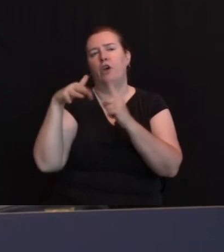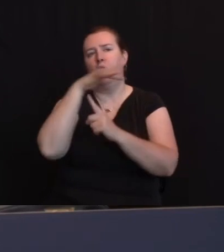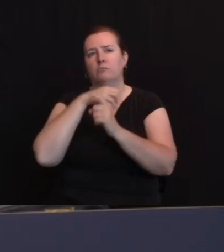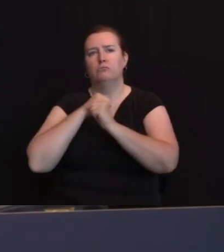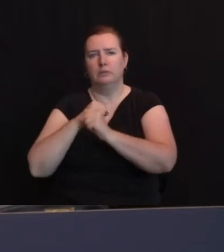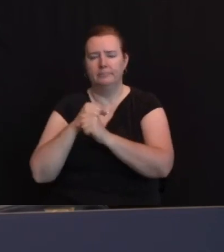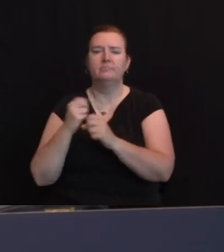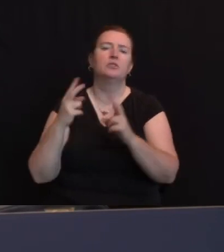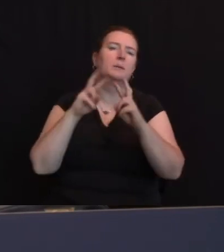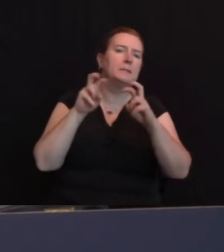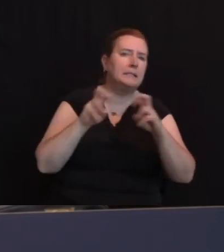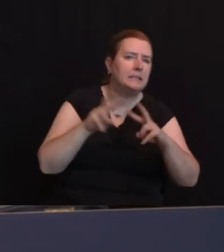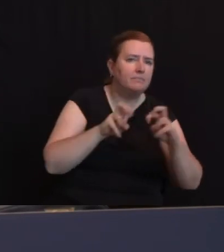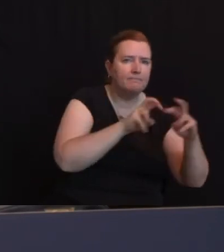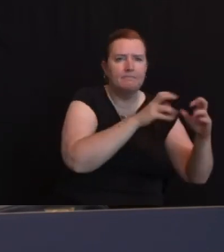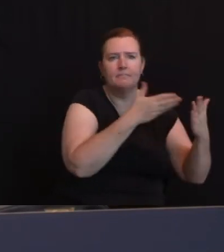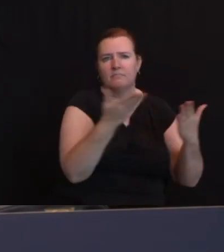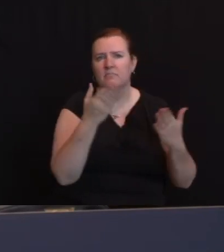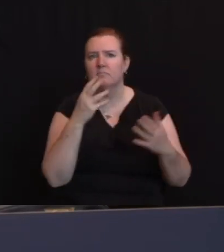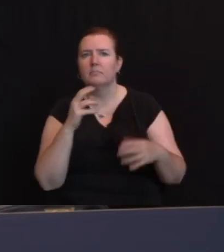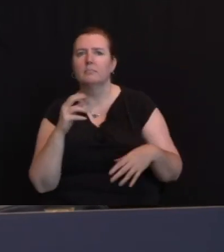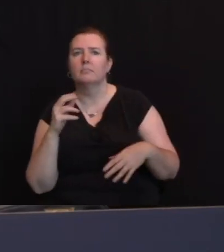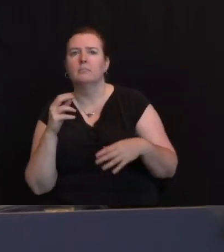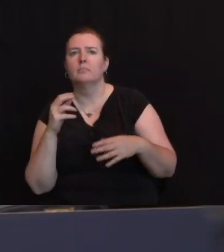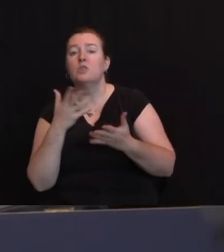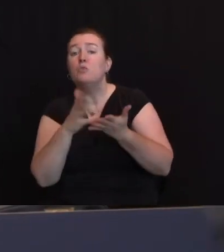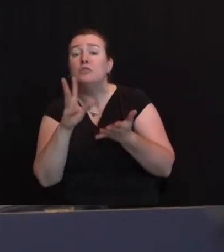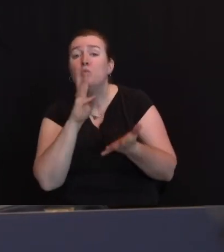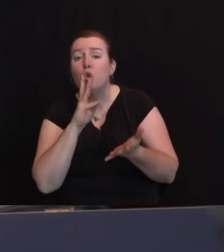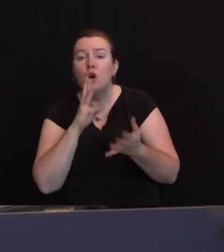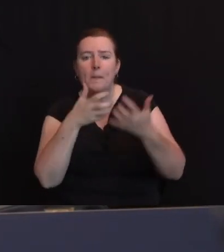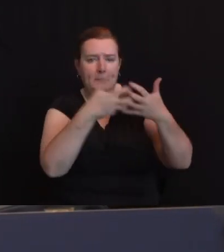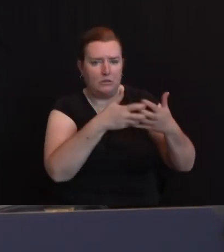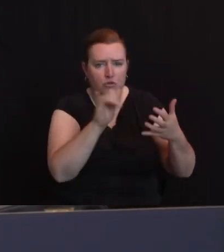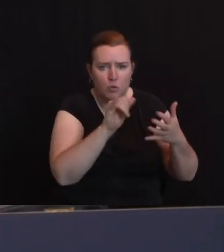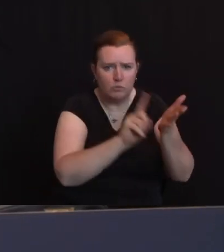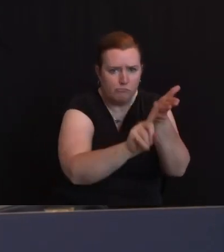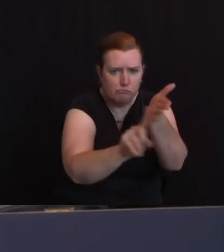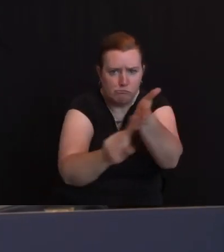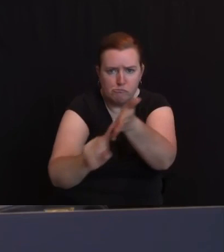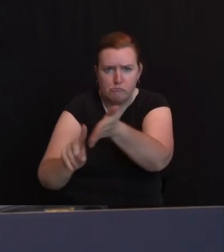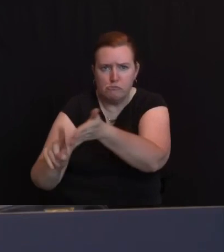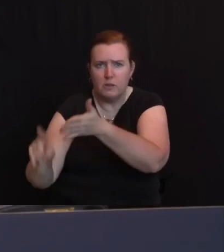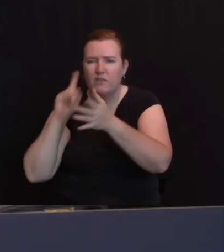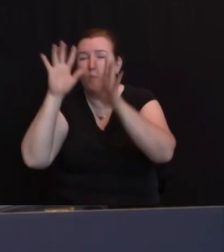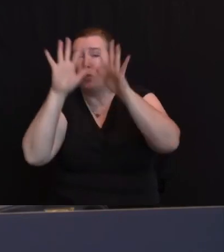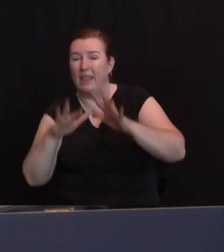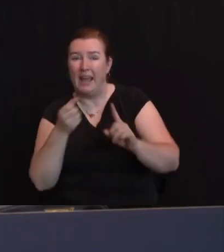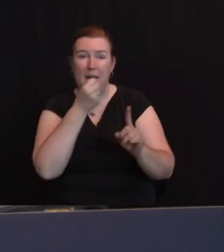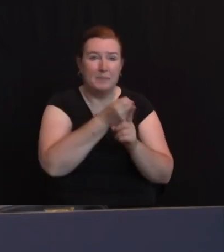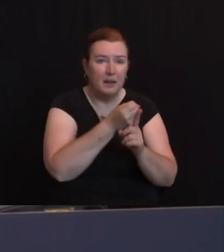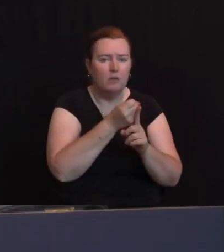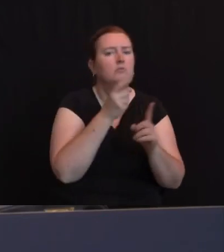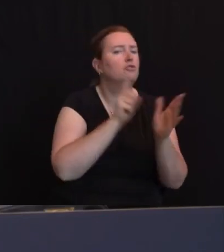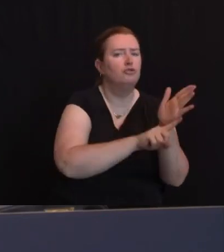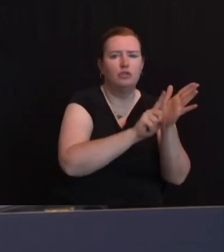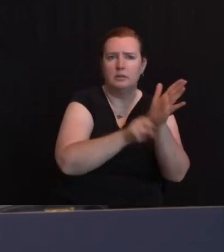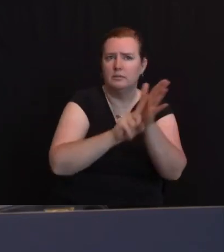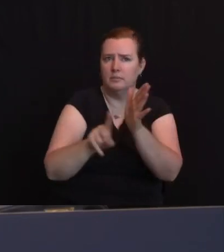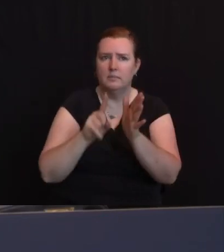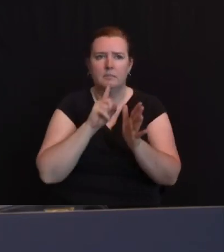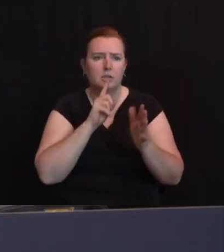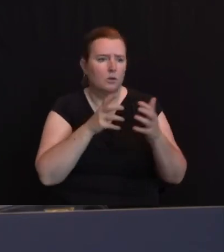well as wastewater plant assessments after a storm like this. With regards to DOT, as of right